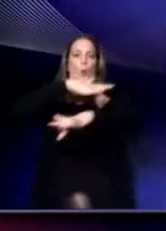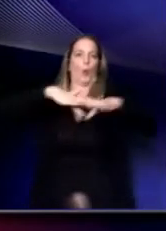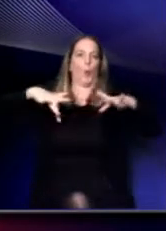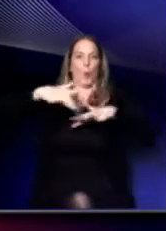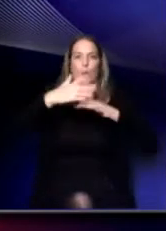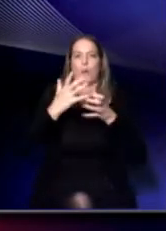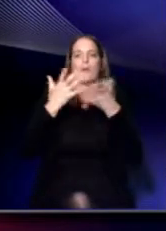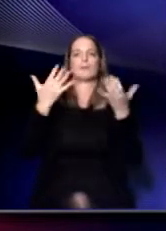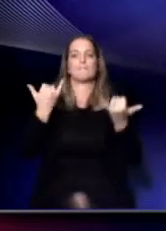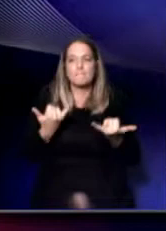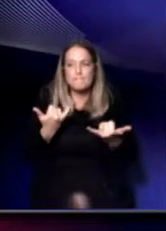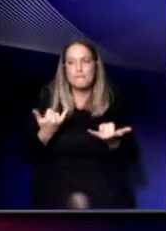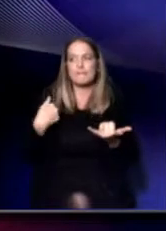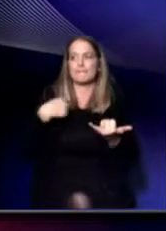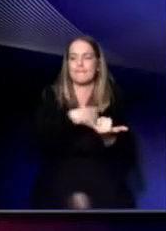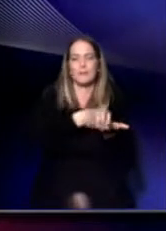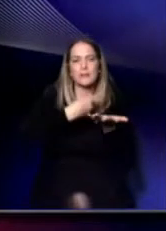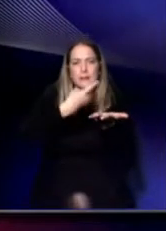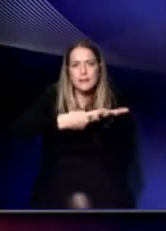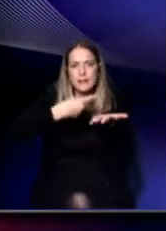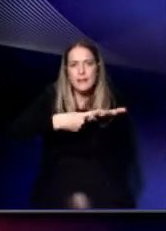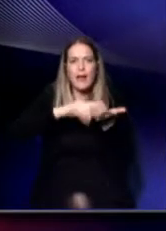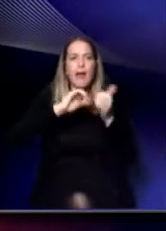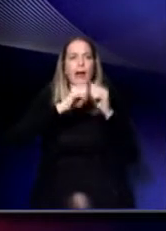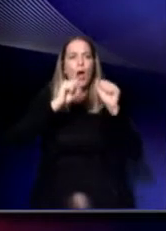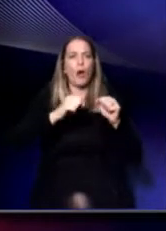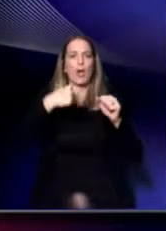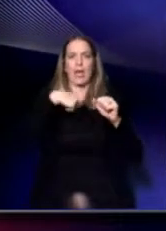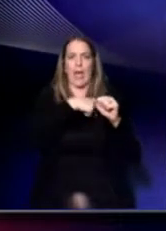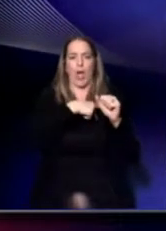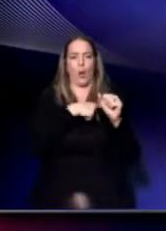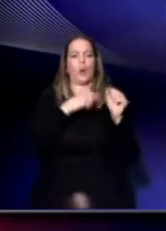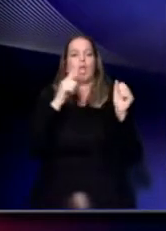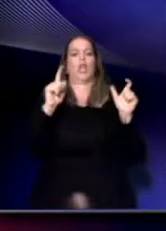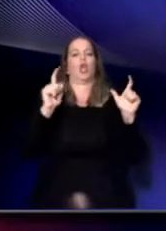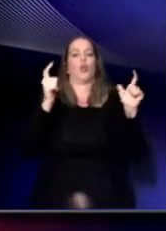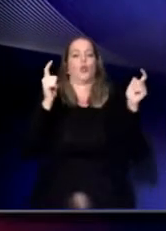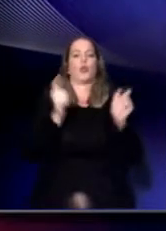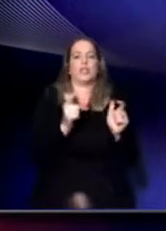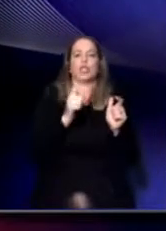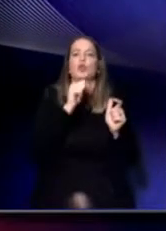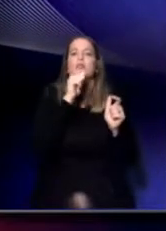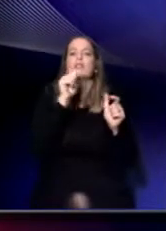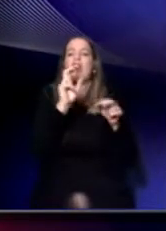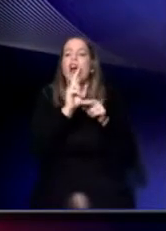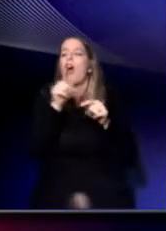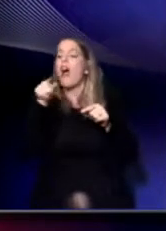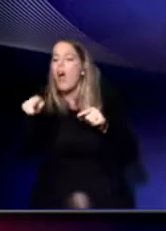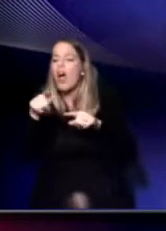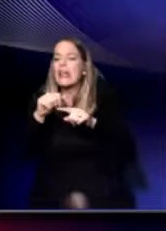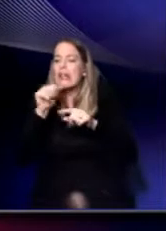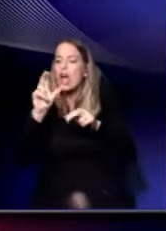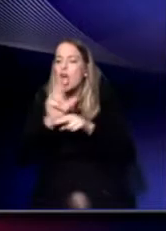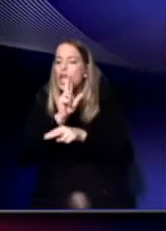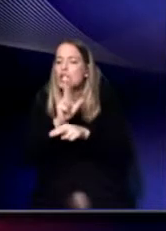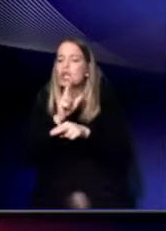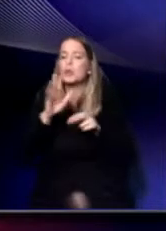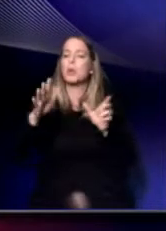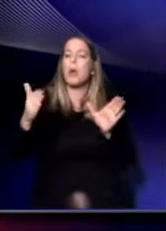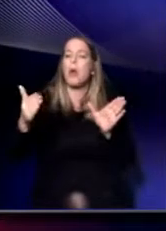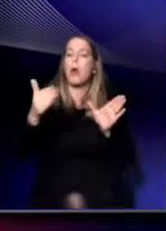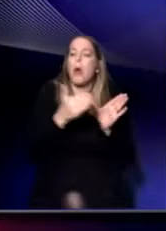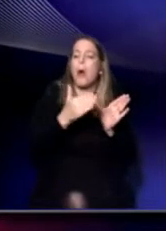of how we can shrink a footprint on the Tucson campus and save some of